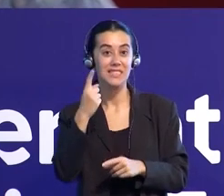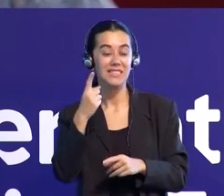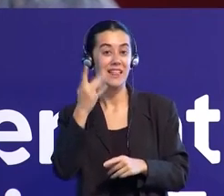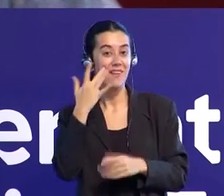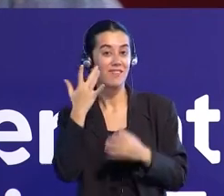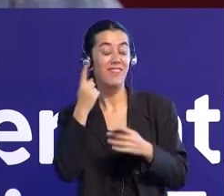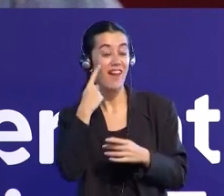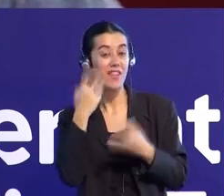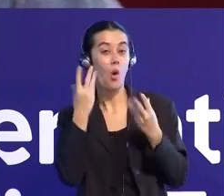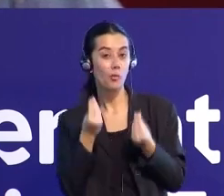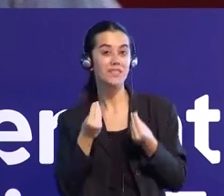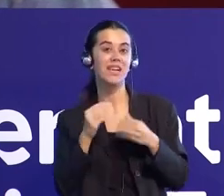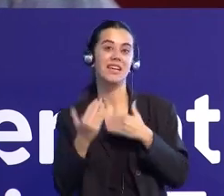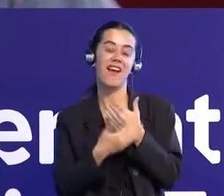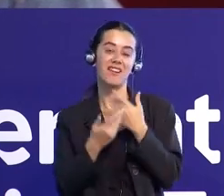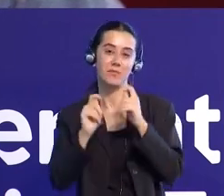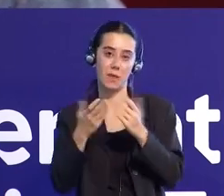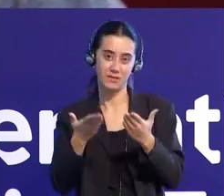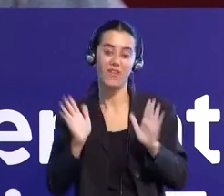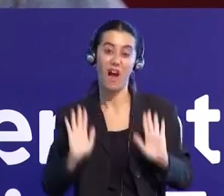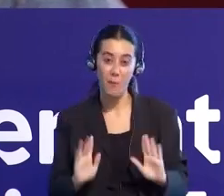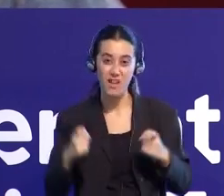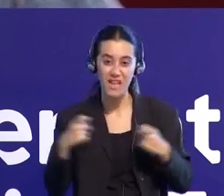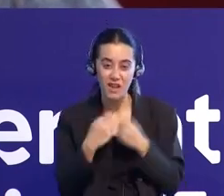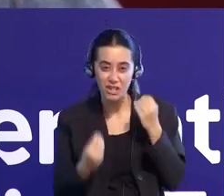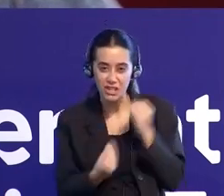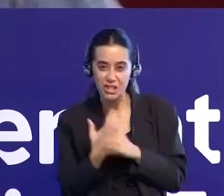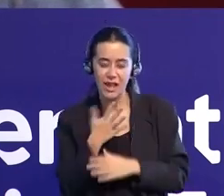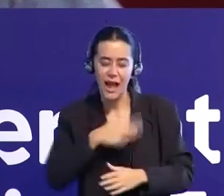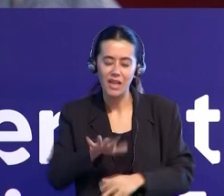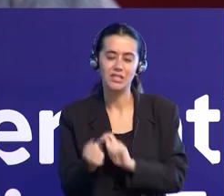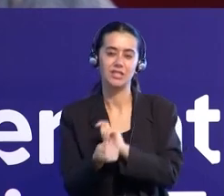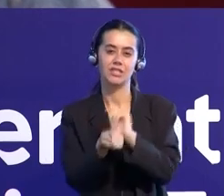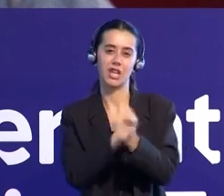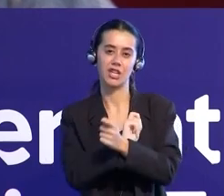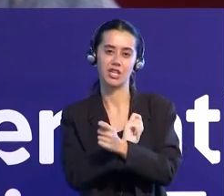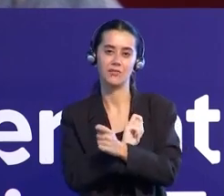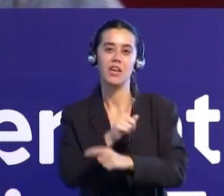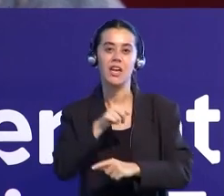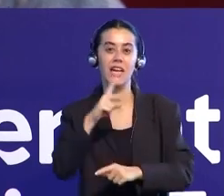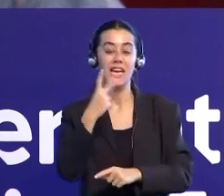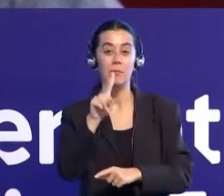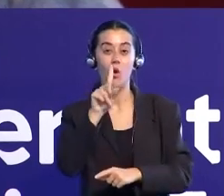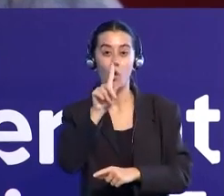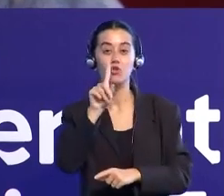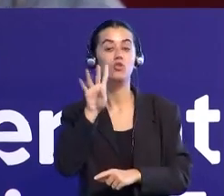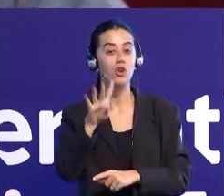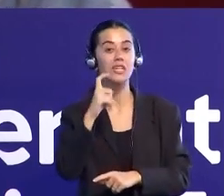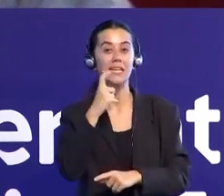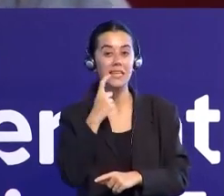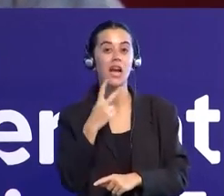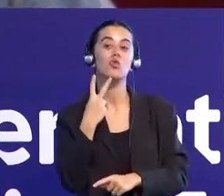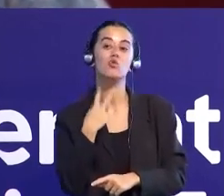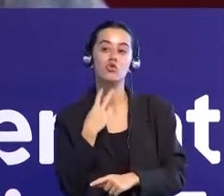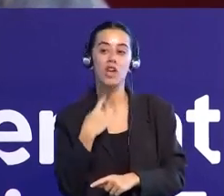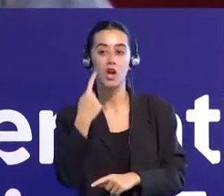everything. In 2014, when Russians occupied a Ukrainian city of Donetsk,